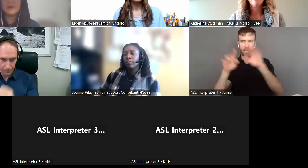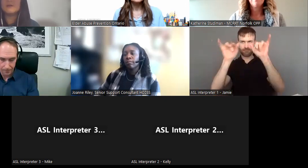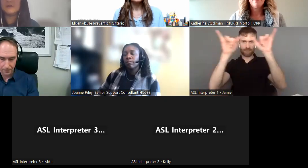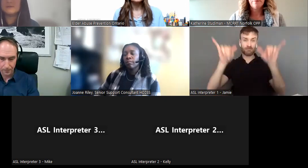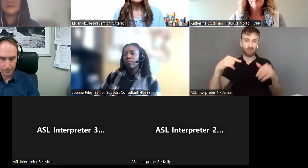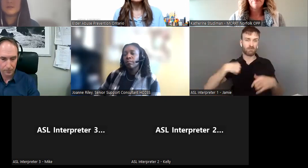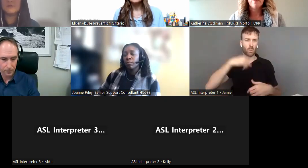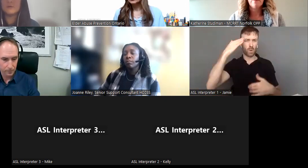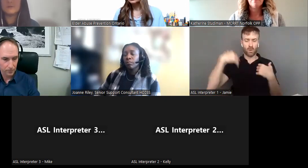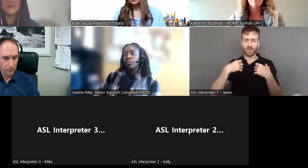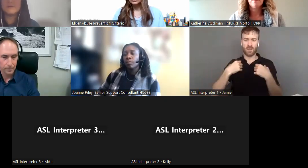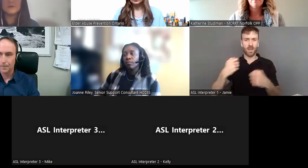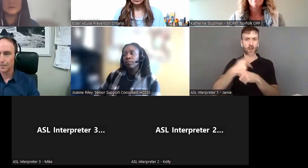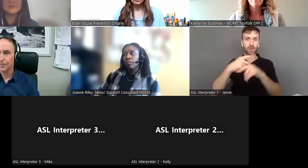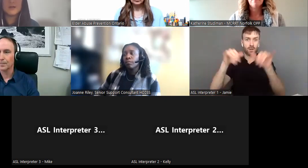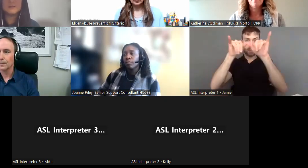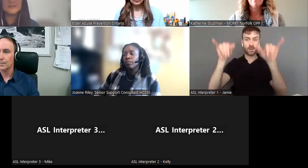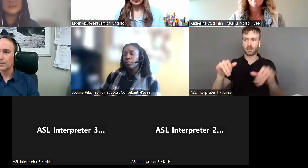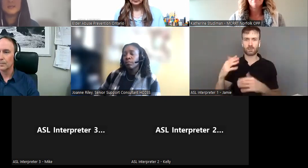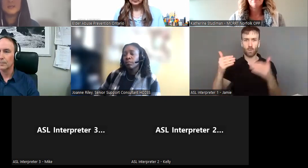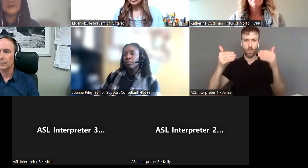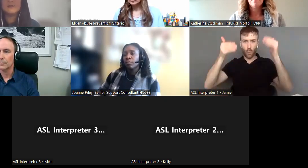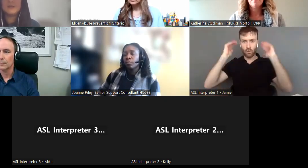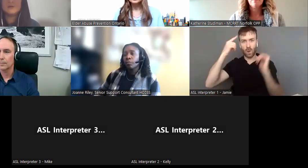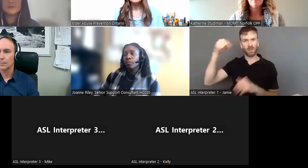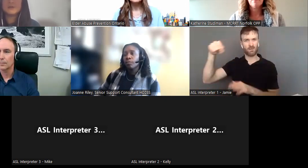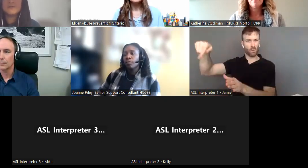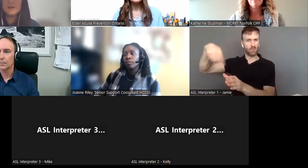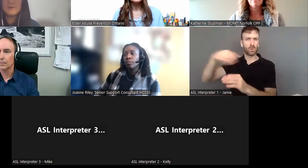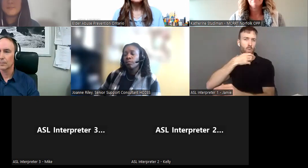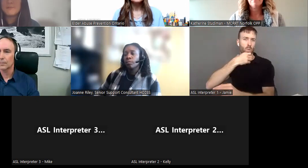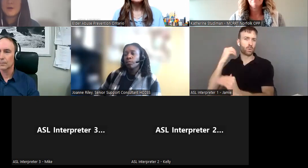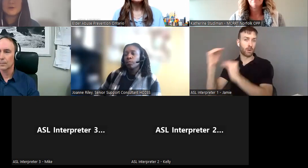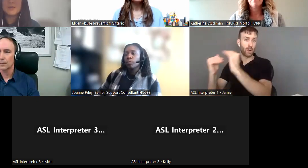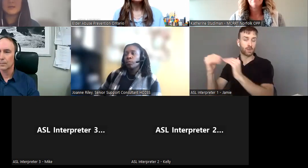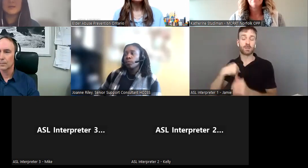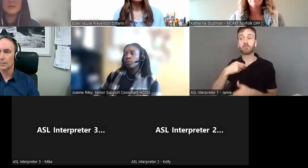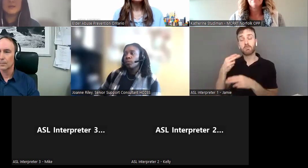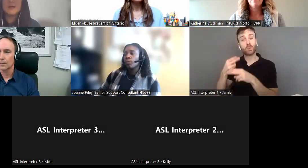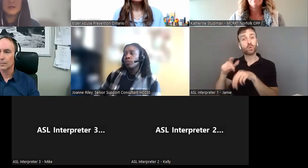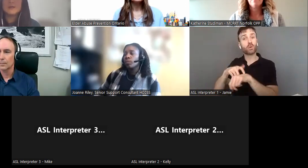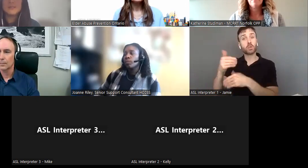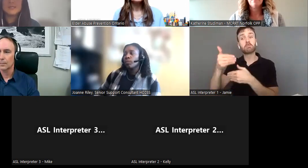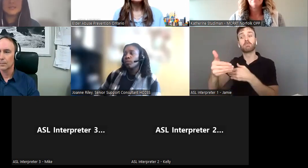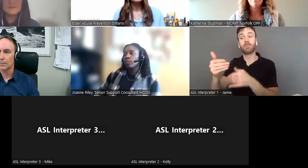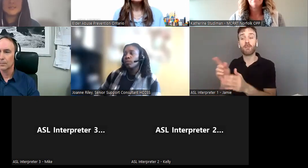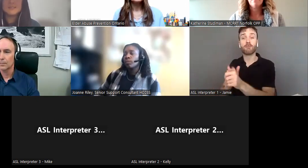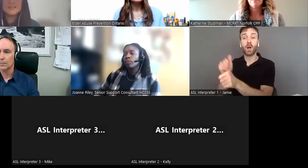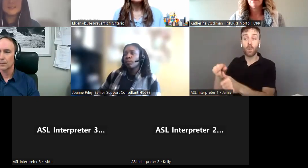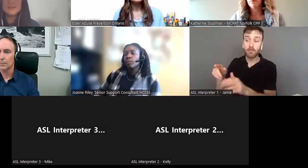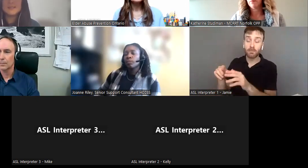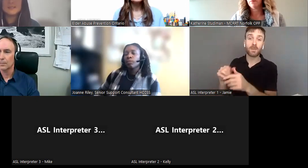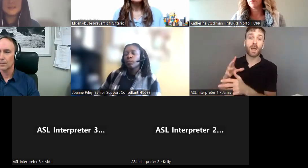is quite confusing and overwhelming for our older adults. We do short-term follow-up and monitoring, complete the